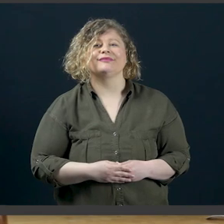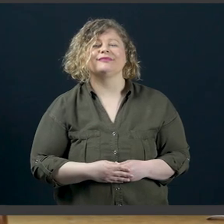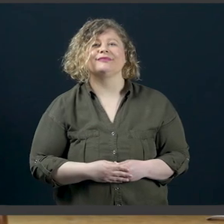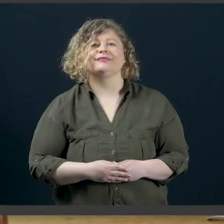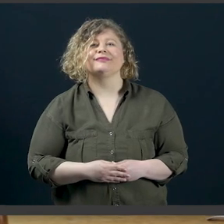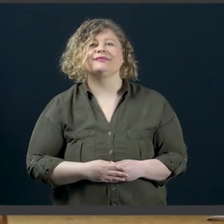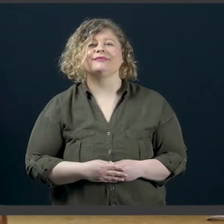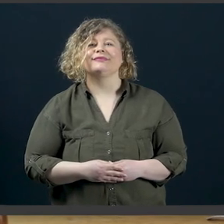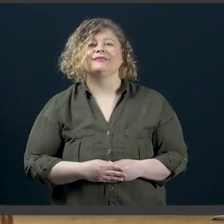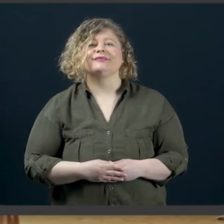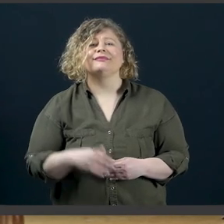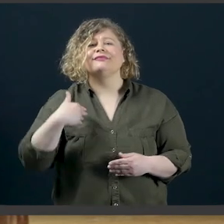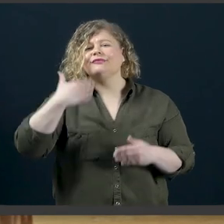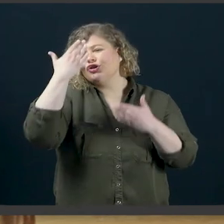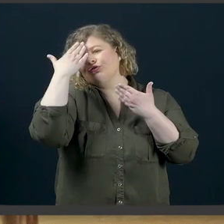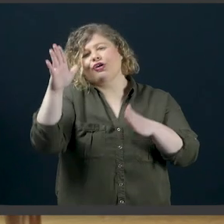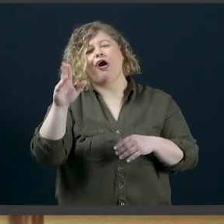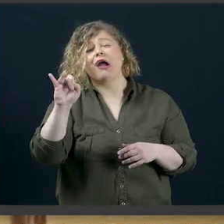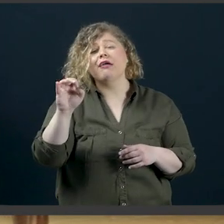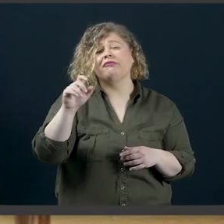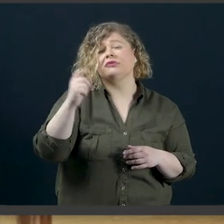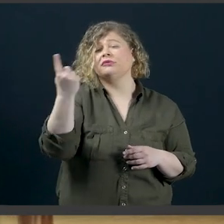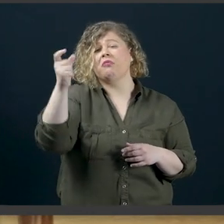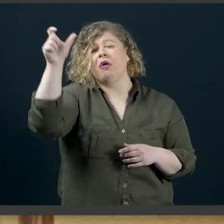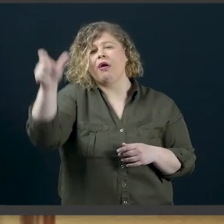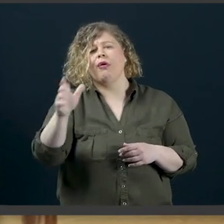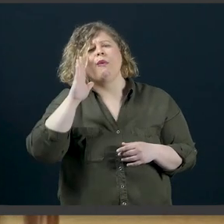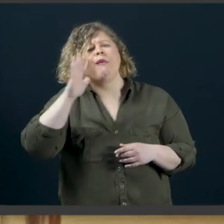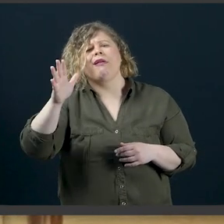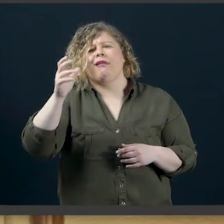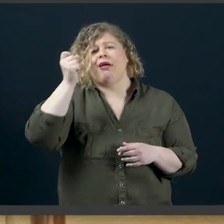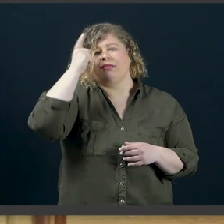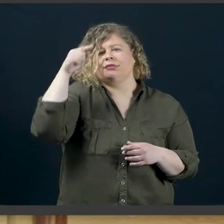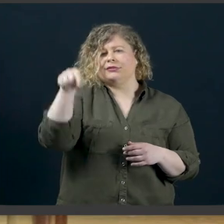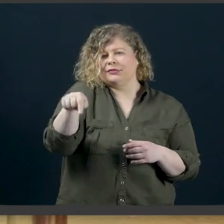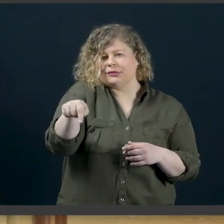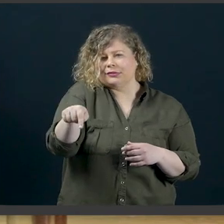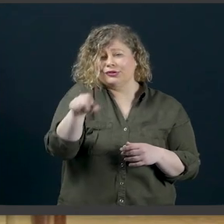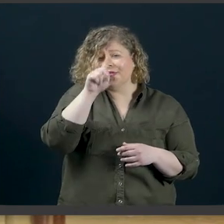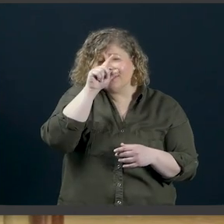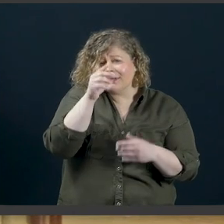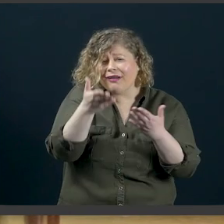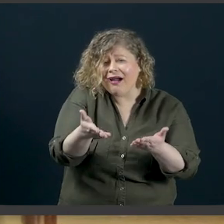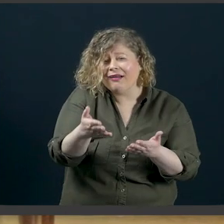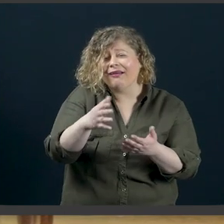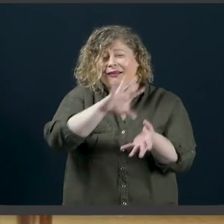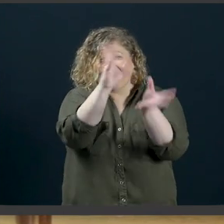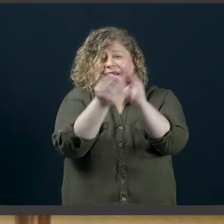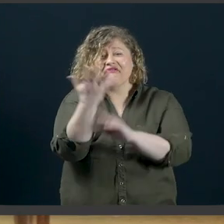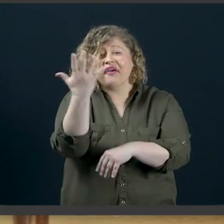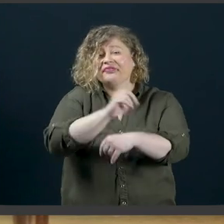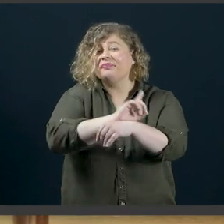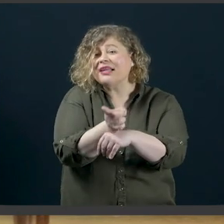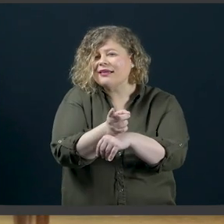aromatic I don't know if anybody will understand that this is actually a chicken in 5 minutes